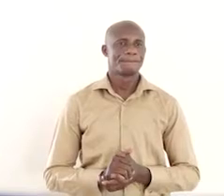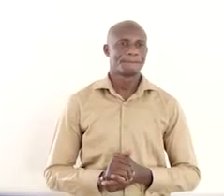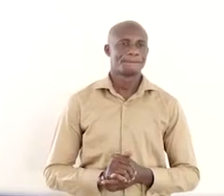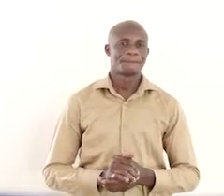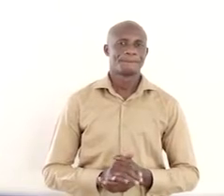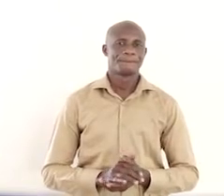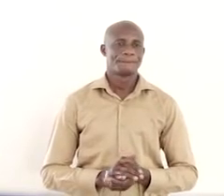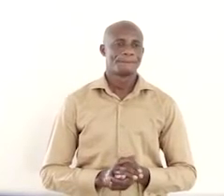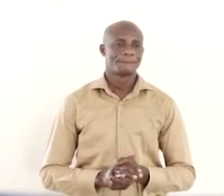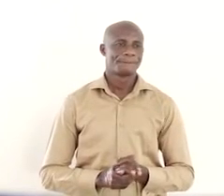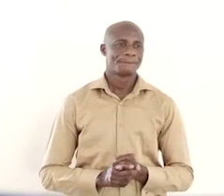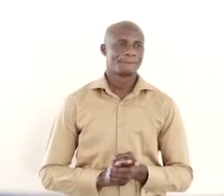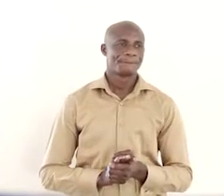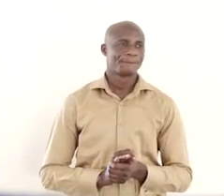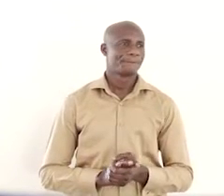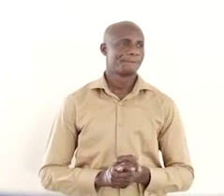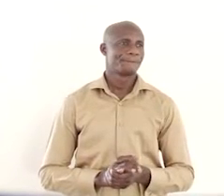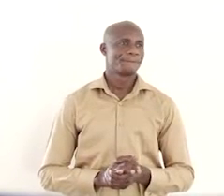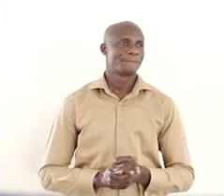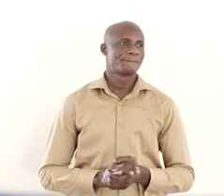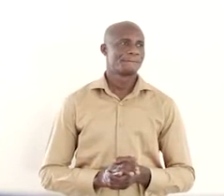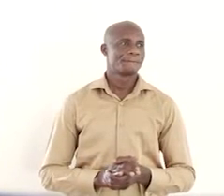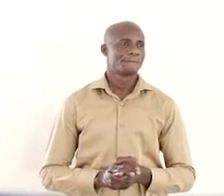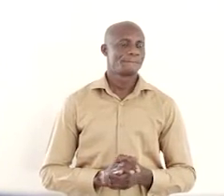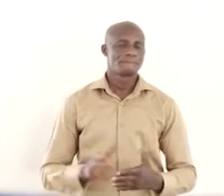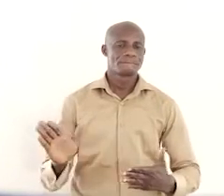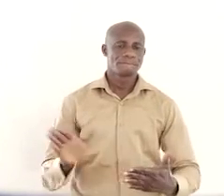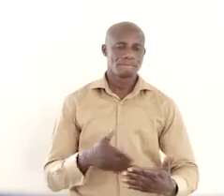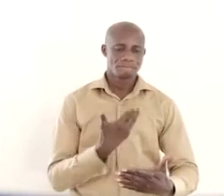Christ. I stand over Golgotha.